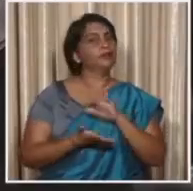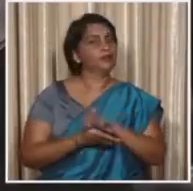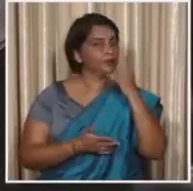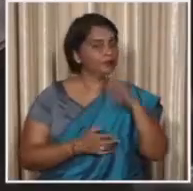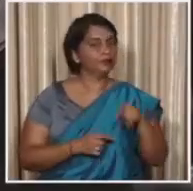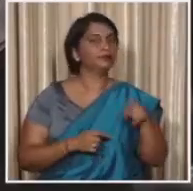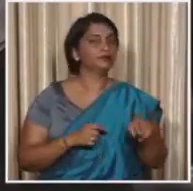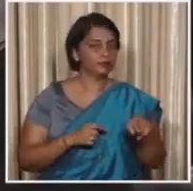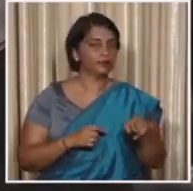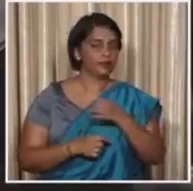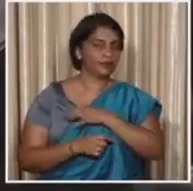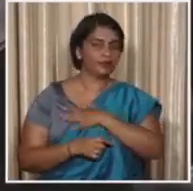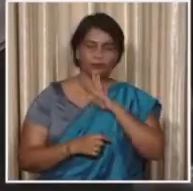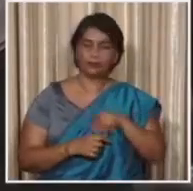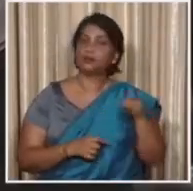therefore,